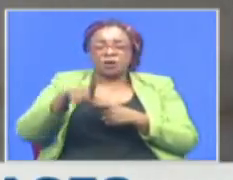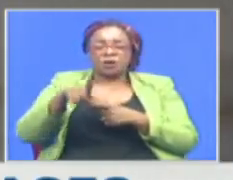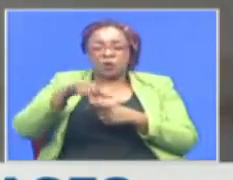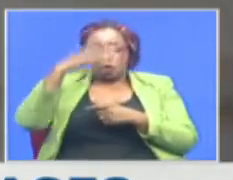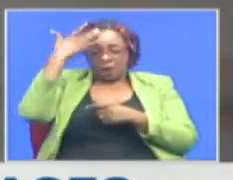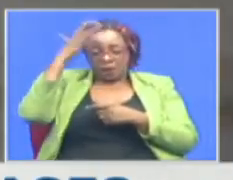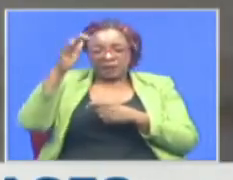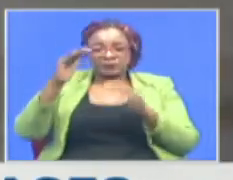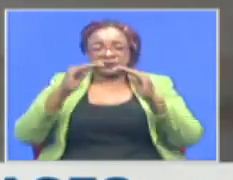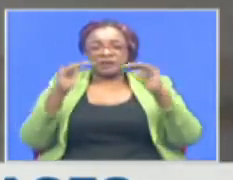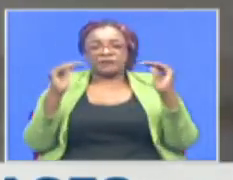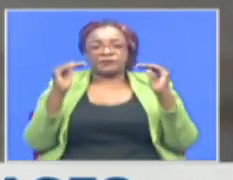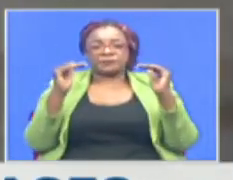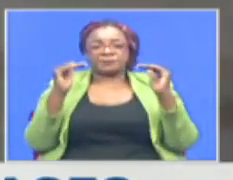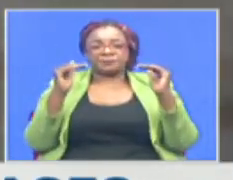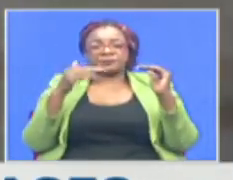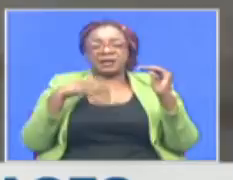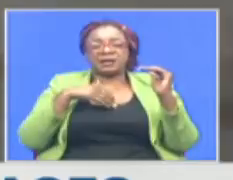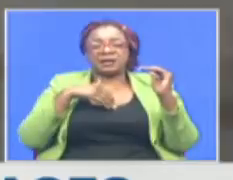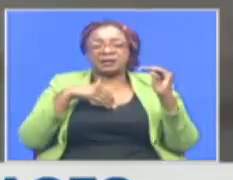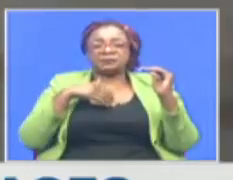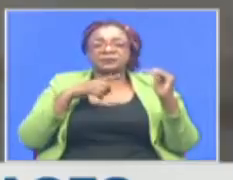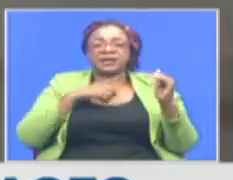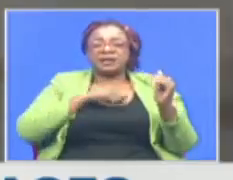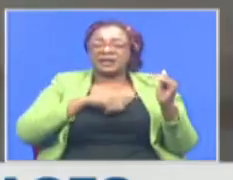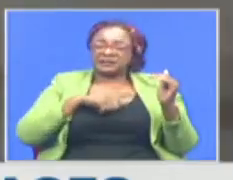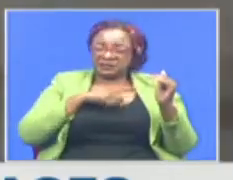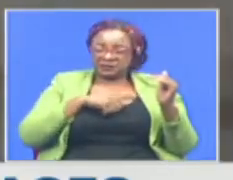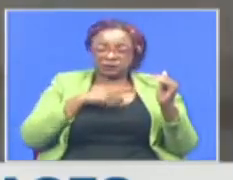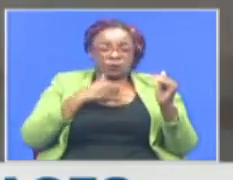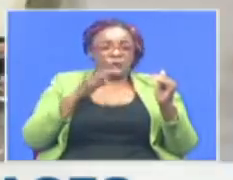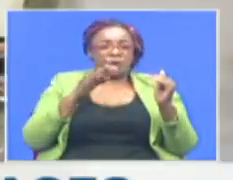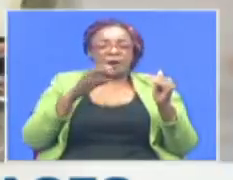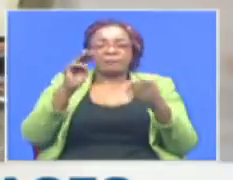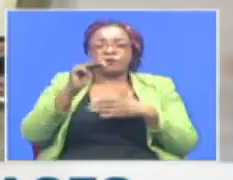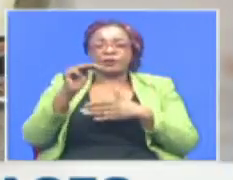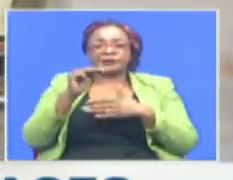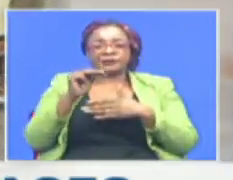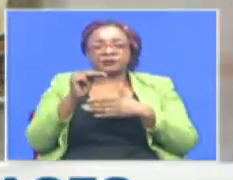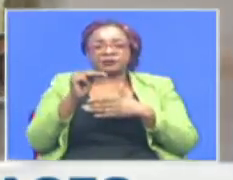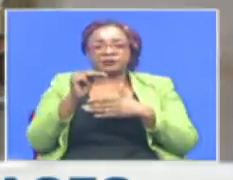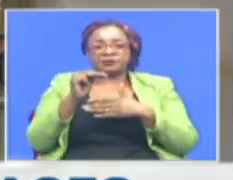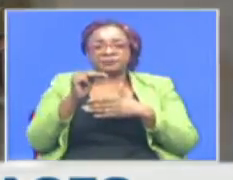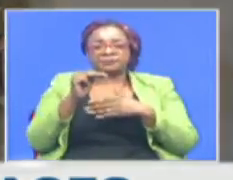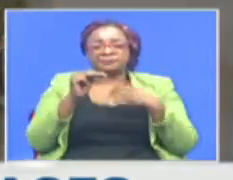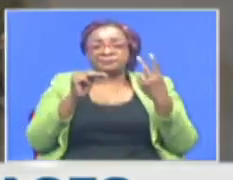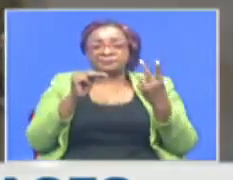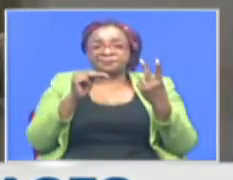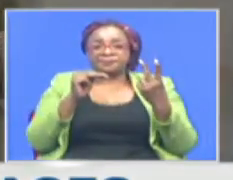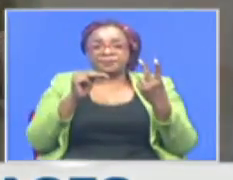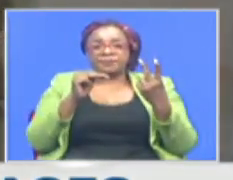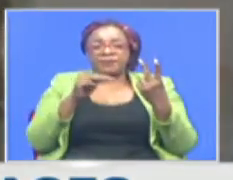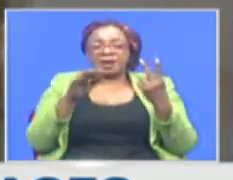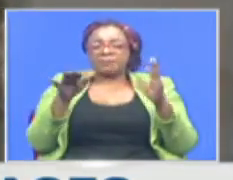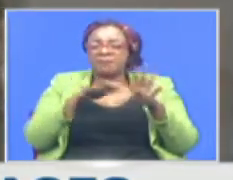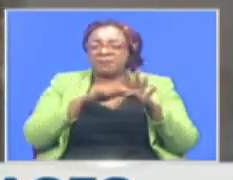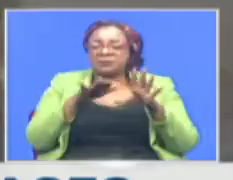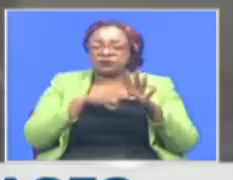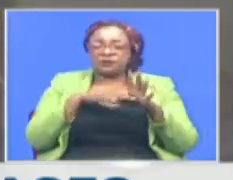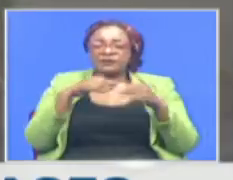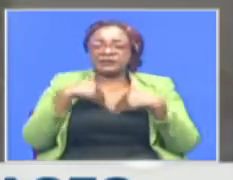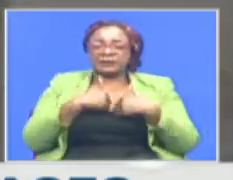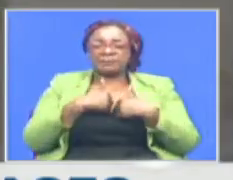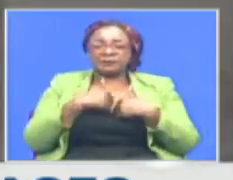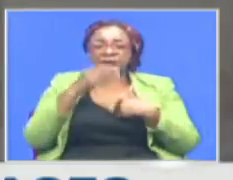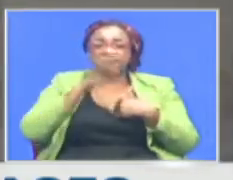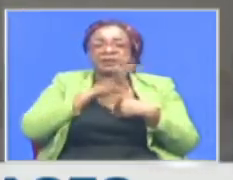the facility, and reluctance from mortgage financiers. Secondly, members of retirement benefit schemes